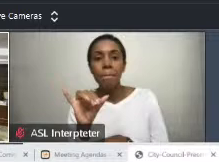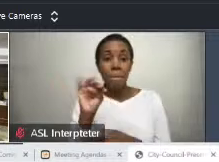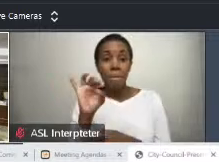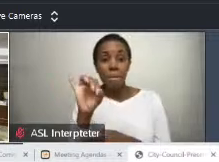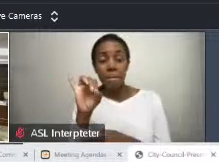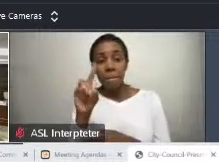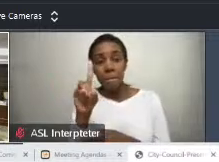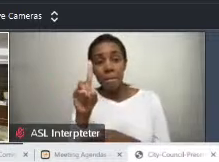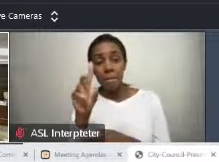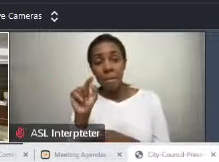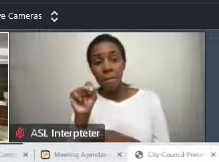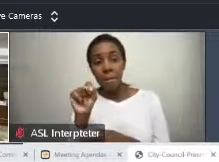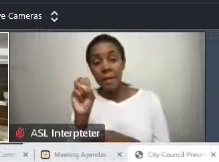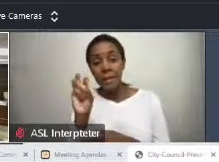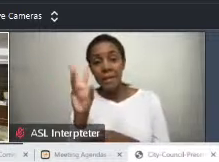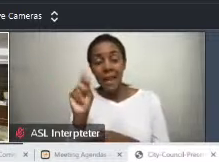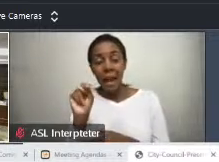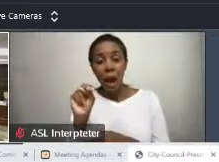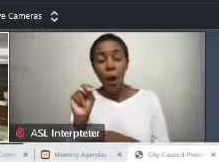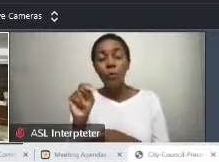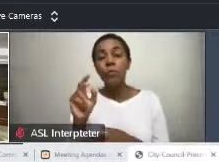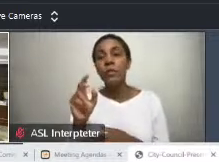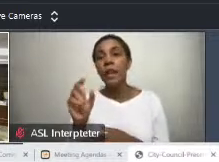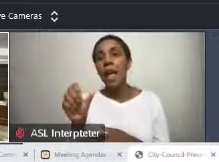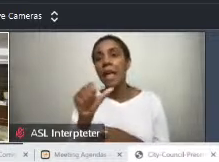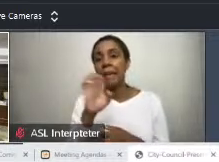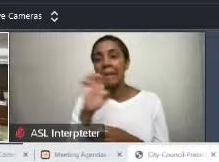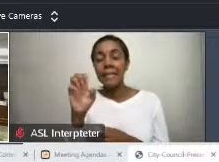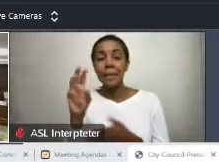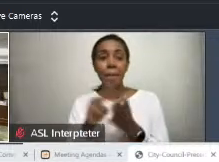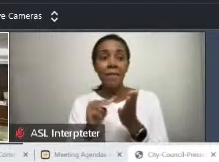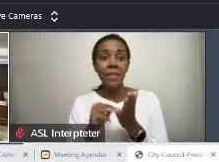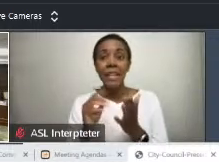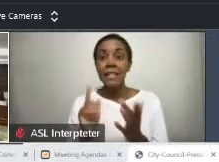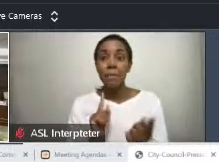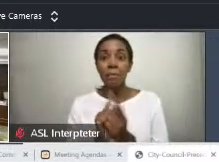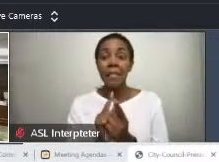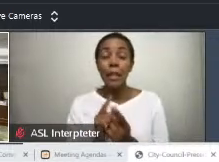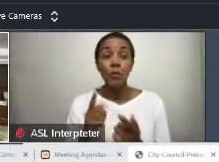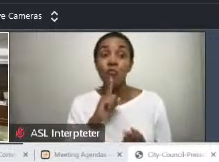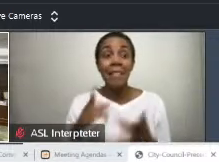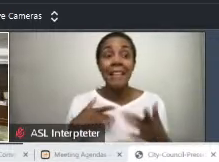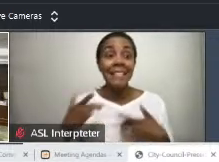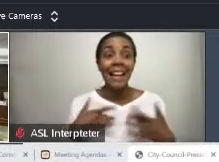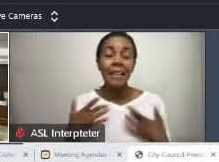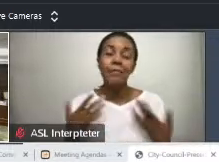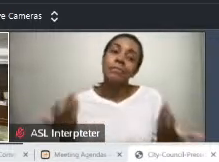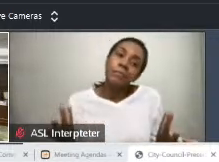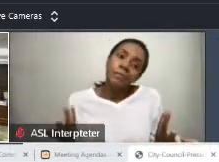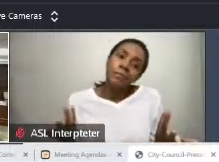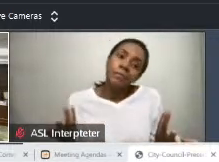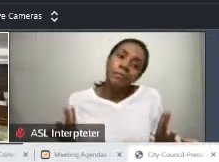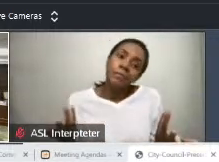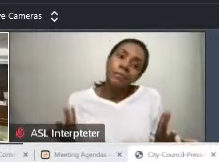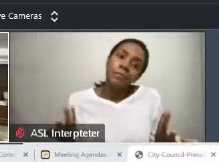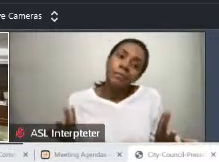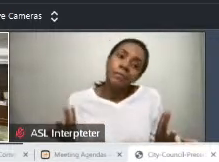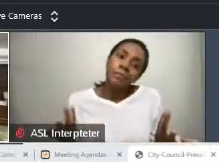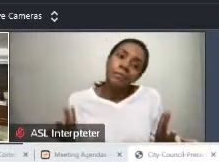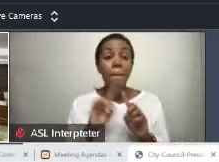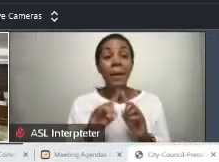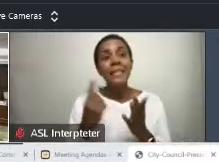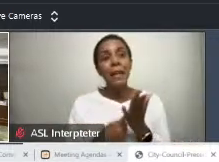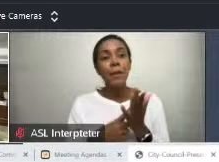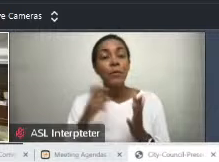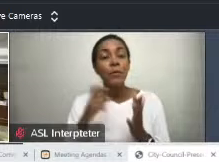East Memphis that I've bumped into that's super excited about it. Now, as a developer, sometimes you got to build it and people will come back later and say,